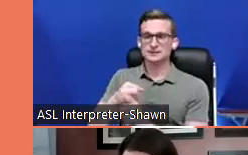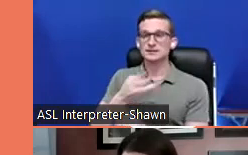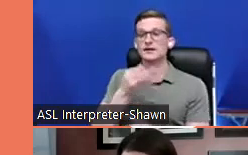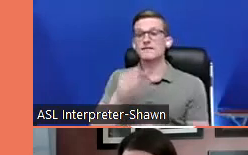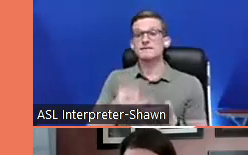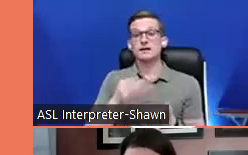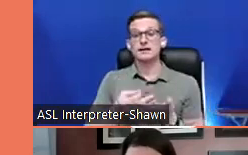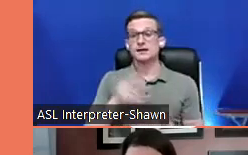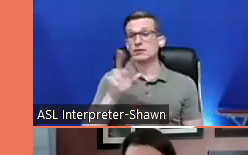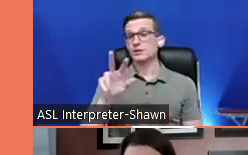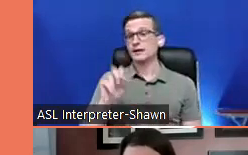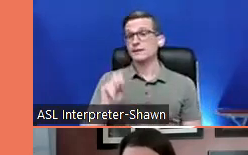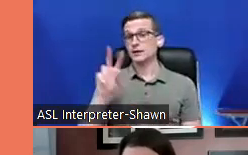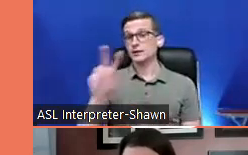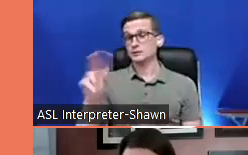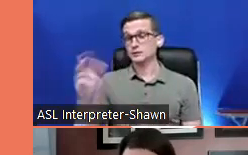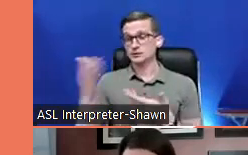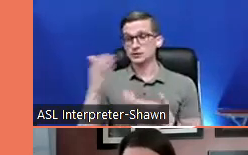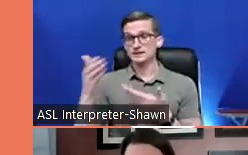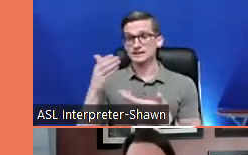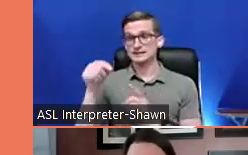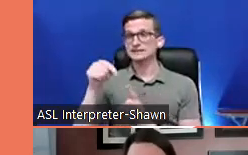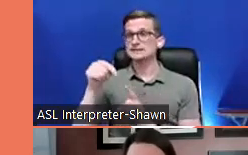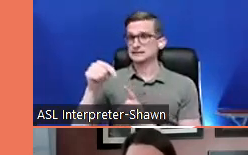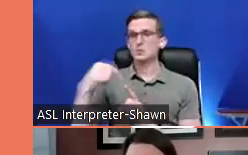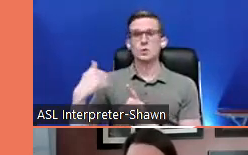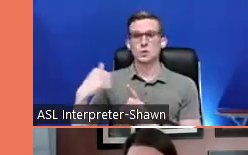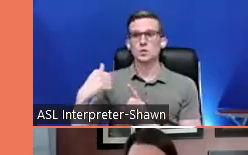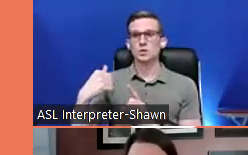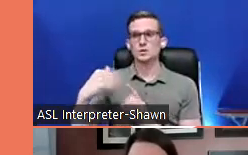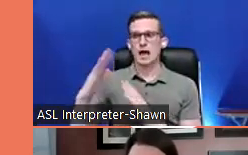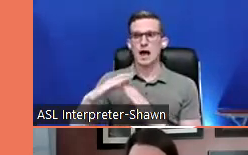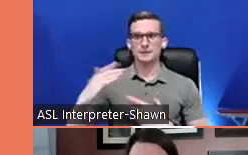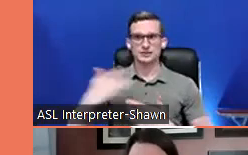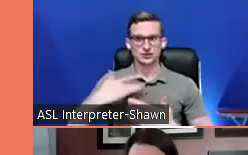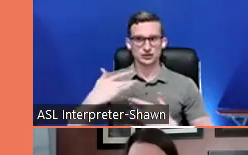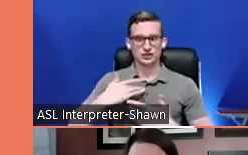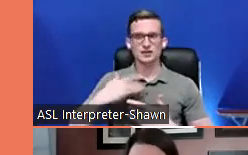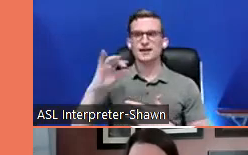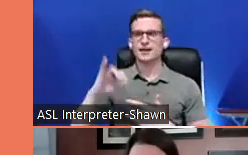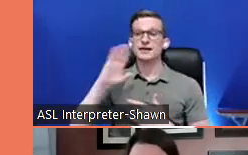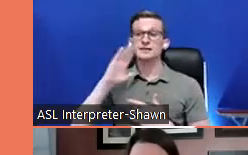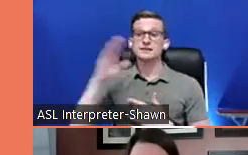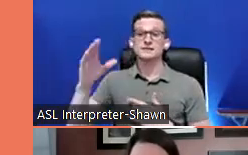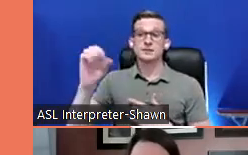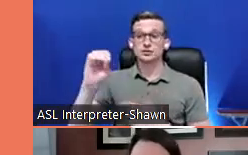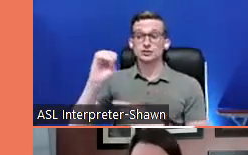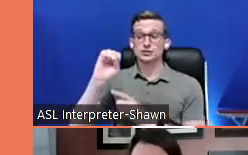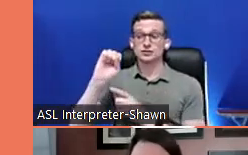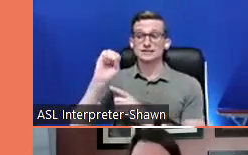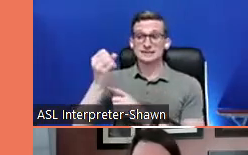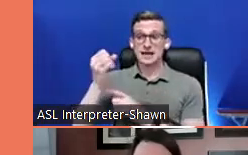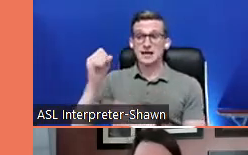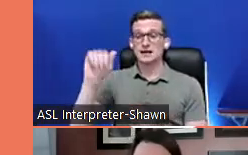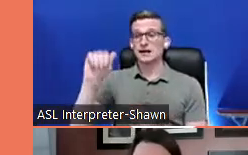3.2 services in particular has been of significant concern. That is a future state ASAM 4th edition rule